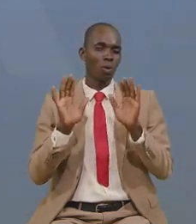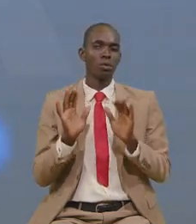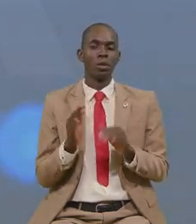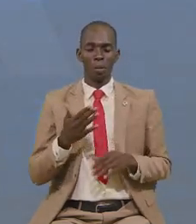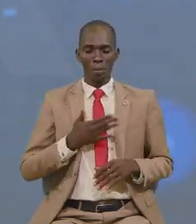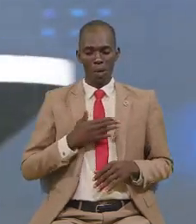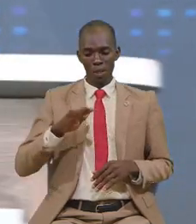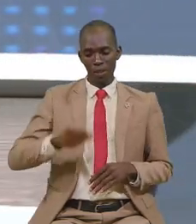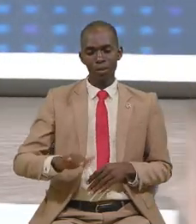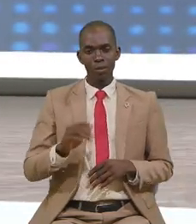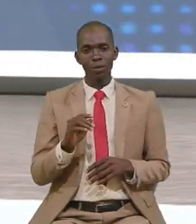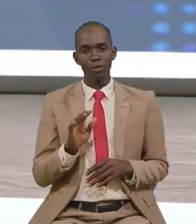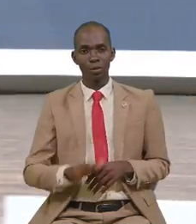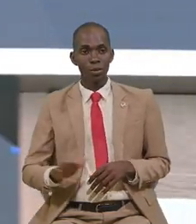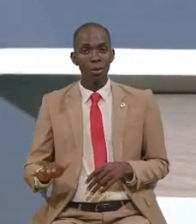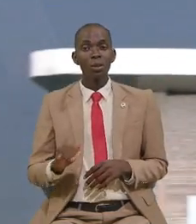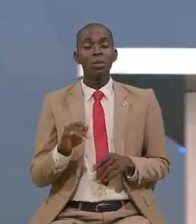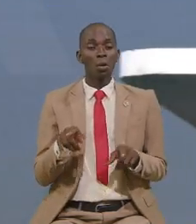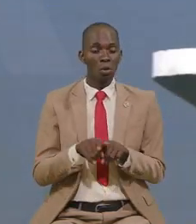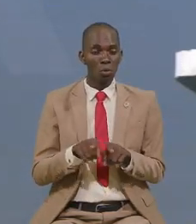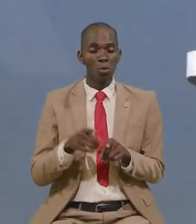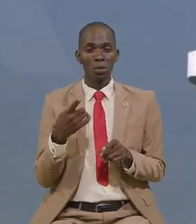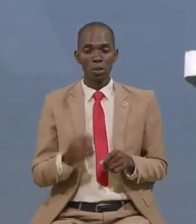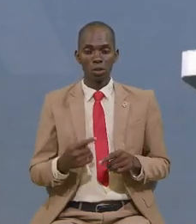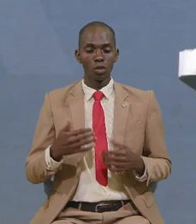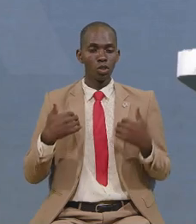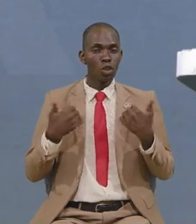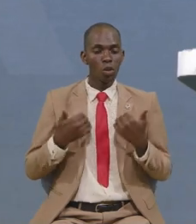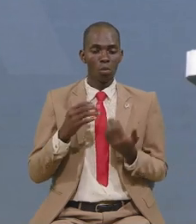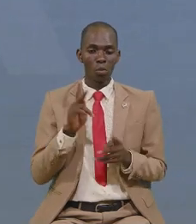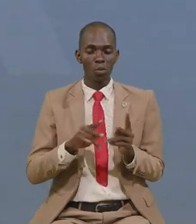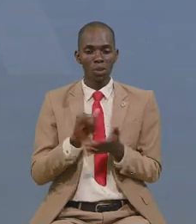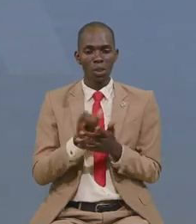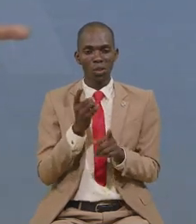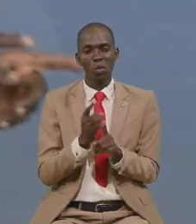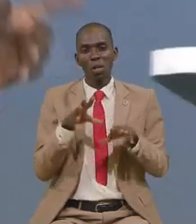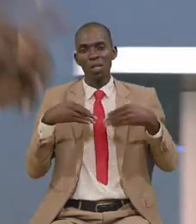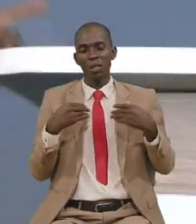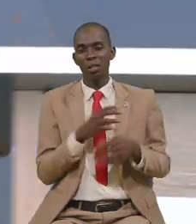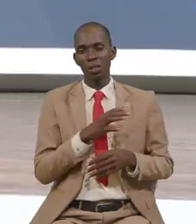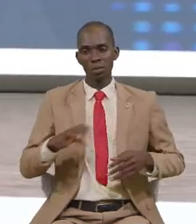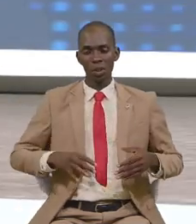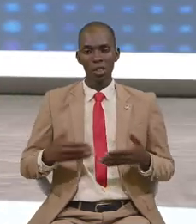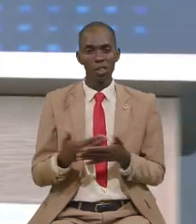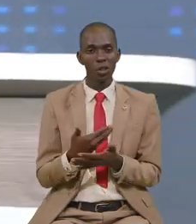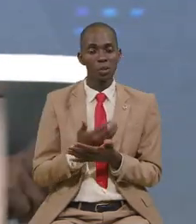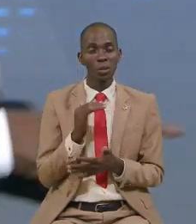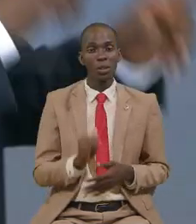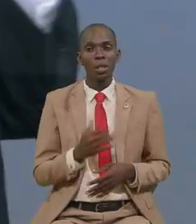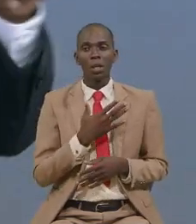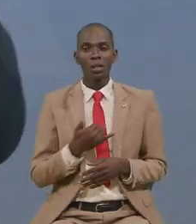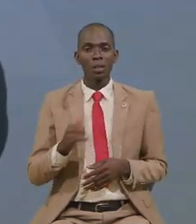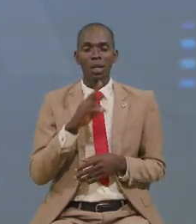children, even the little converts, the young converts, those who have just come into the kingdom, and they have just